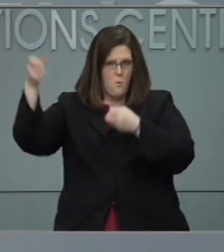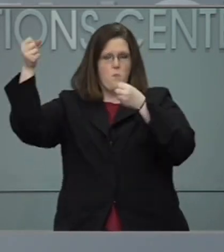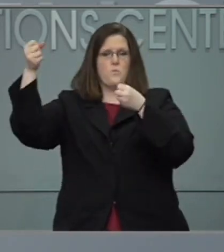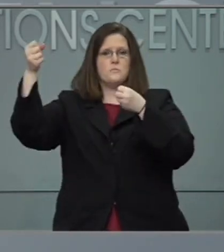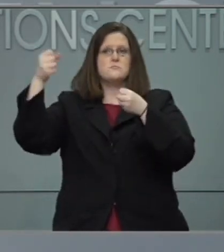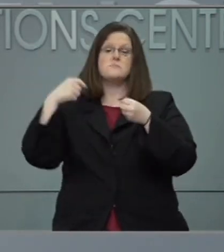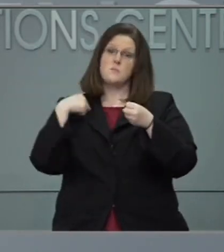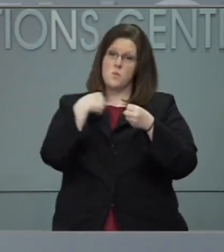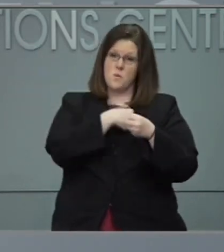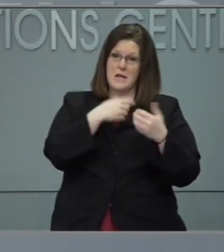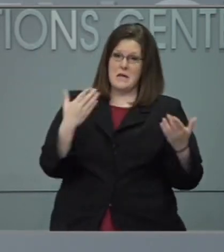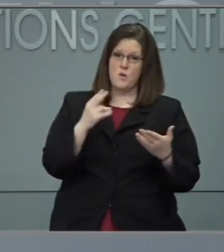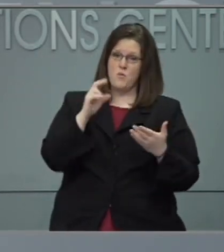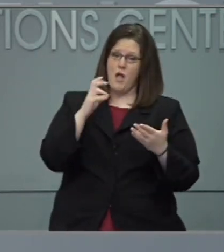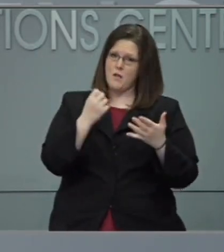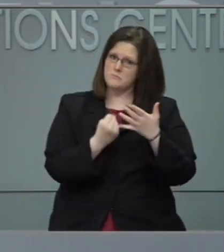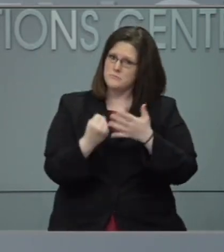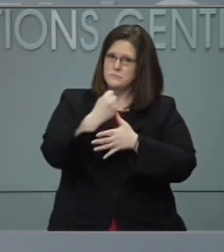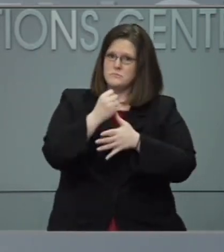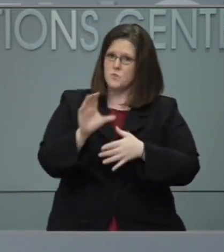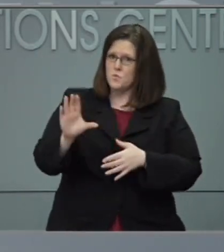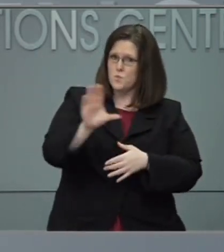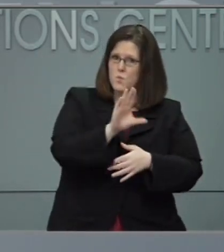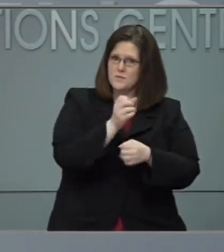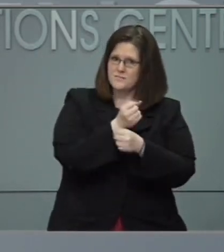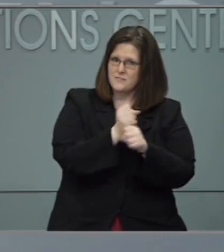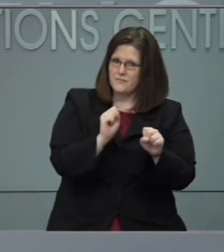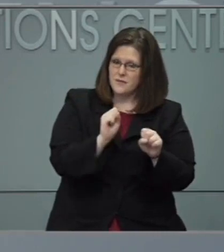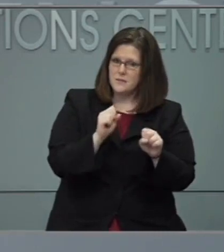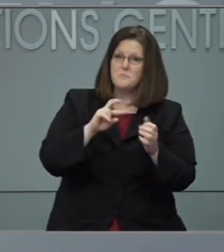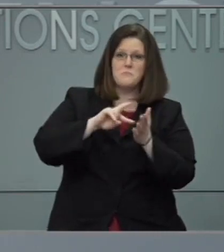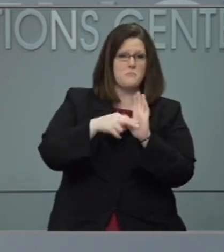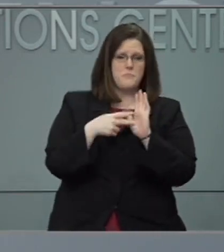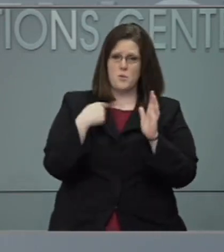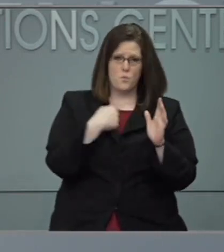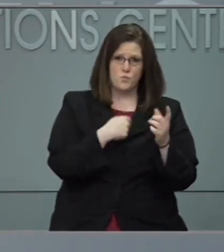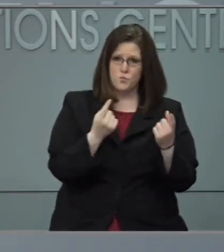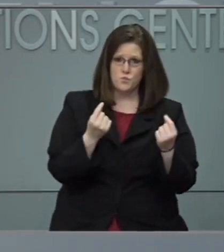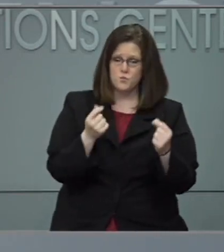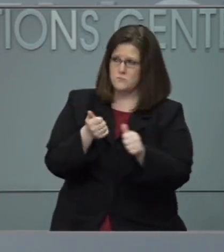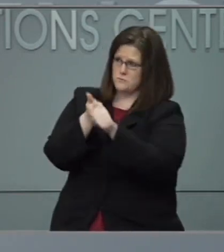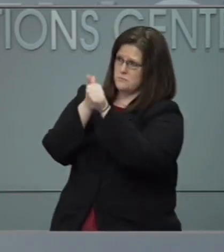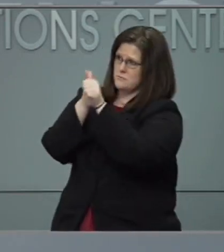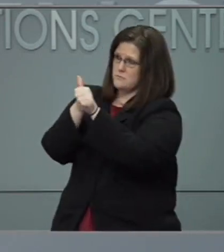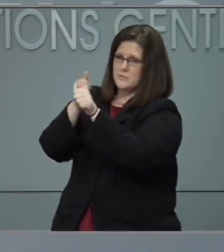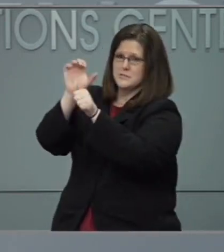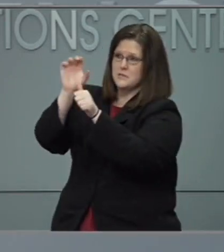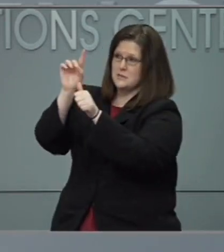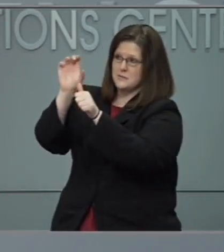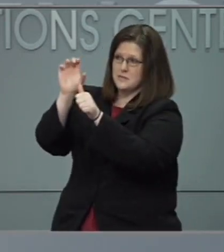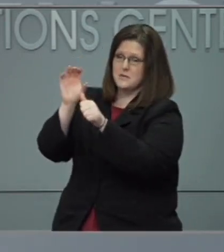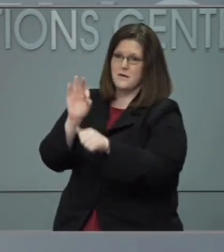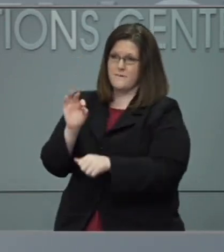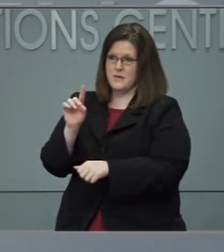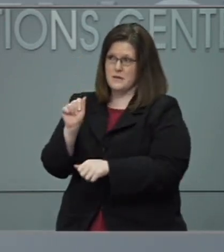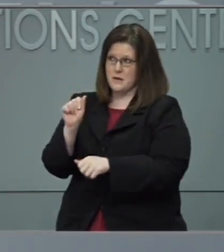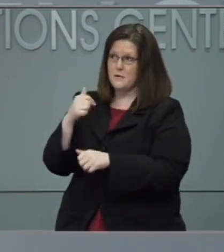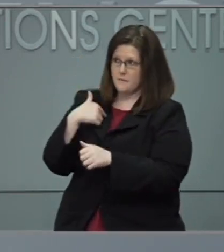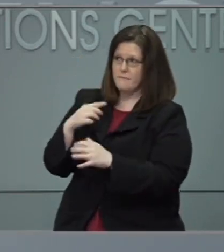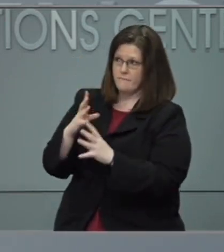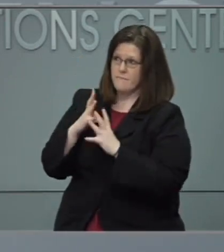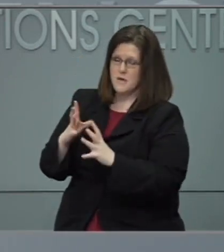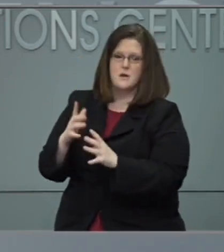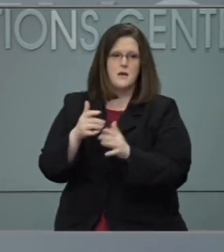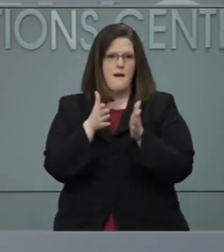Carolinians. Therefore, we are following those recommendations of the FDA and CDC and have asked our vaccinating providers to pause